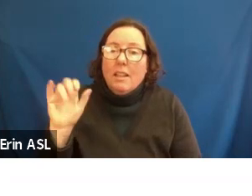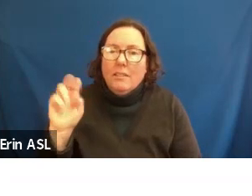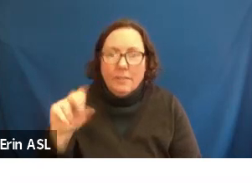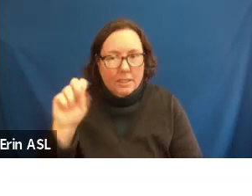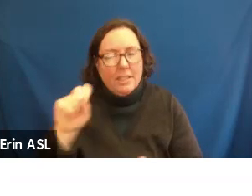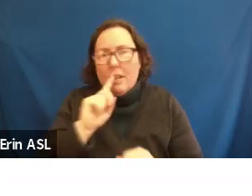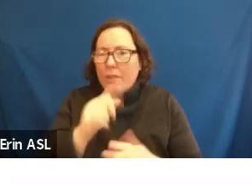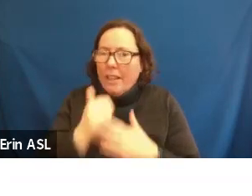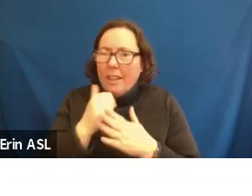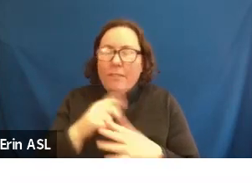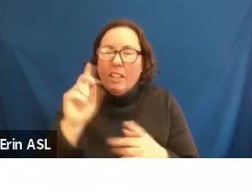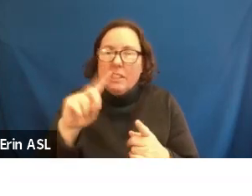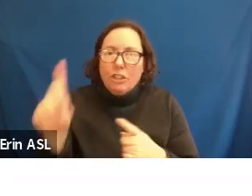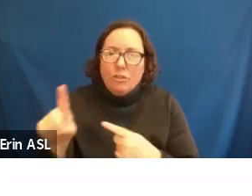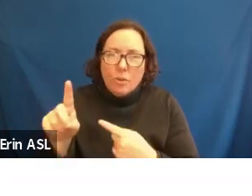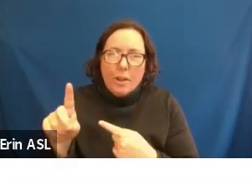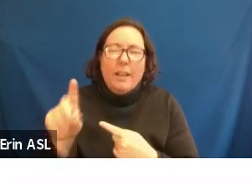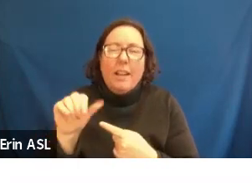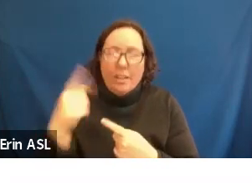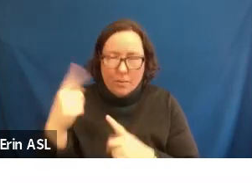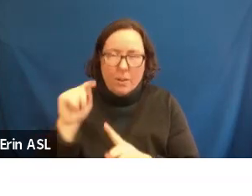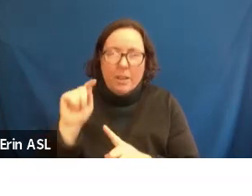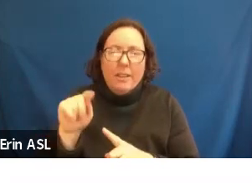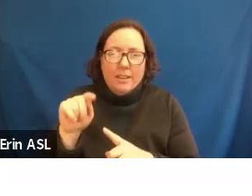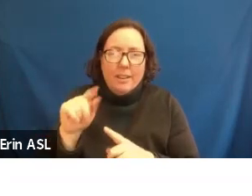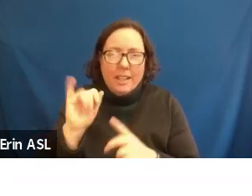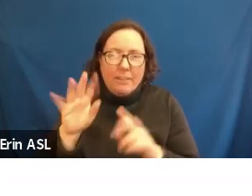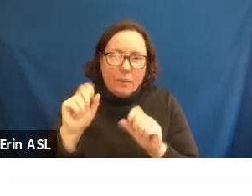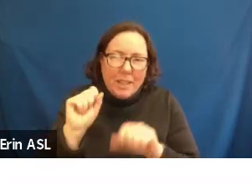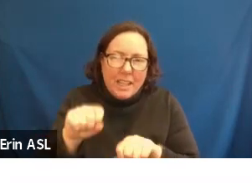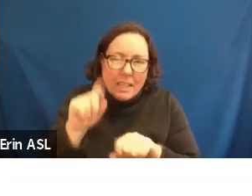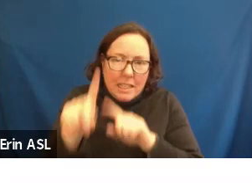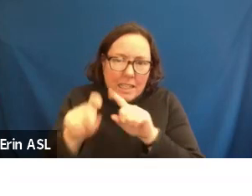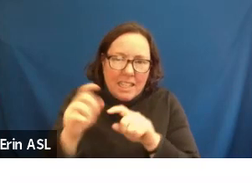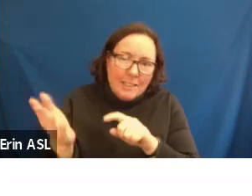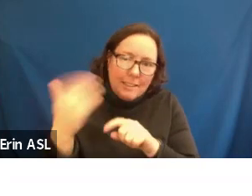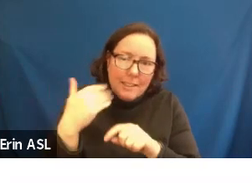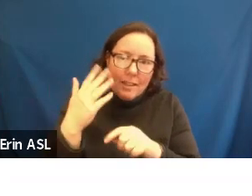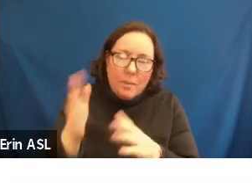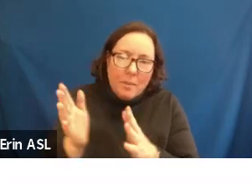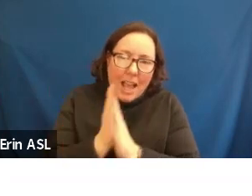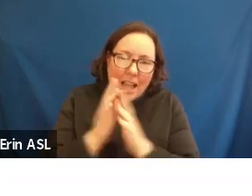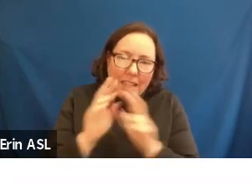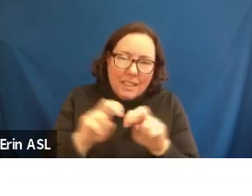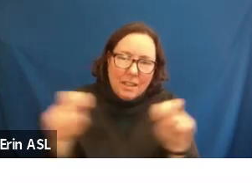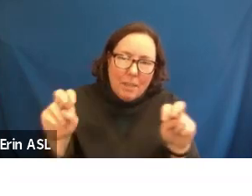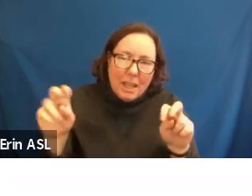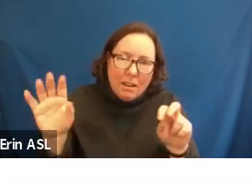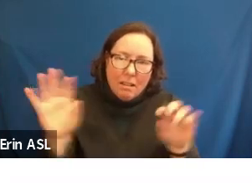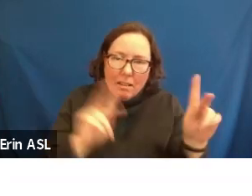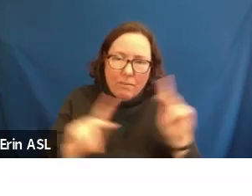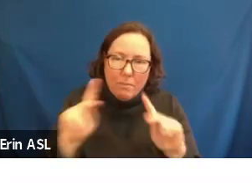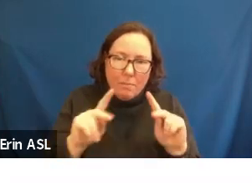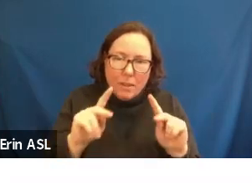with Detroit is another one. It would be great if we're able to get a panel with Detroit. That would be